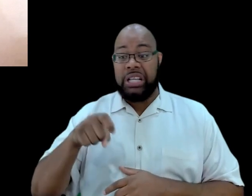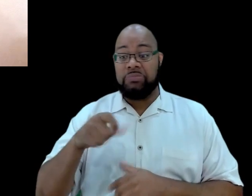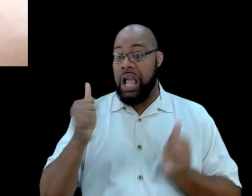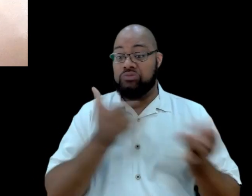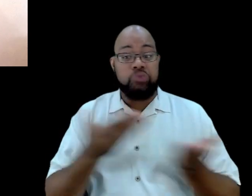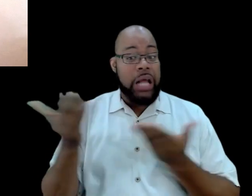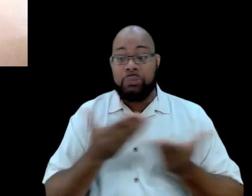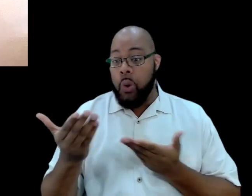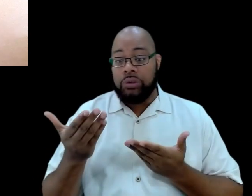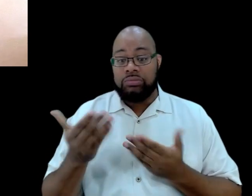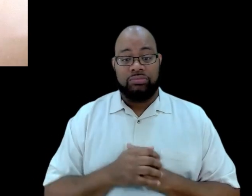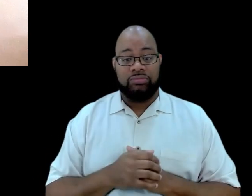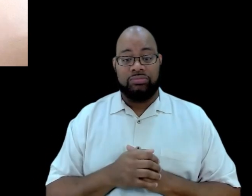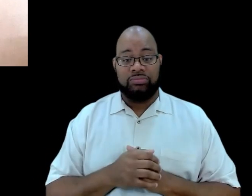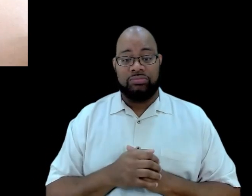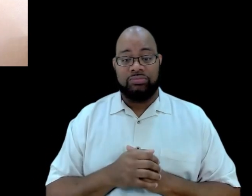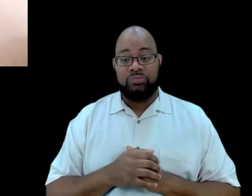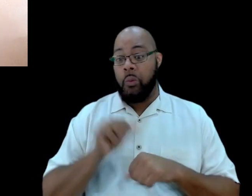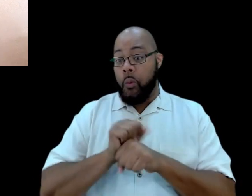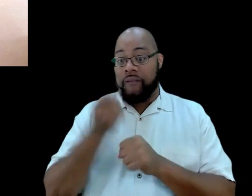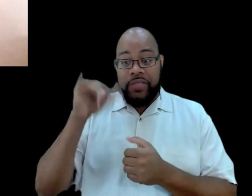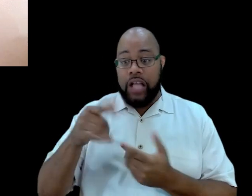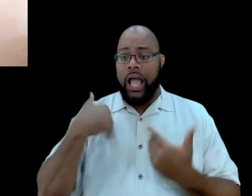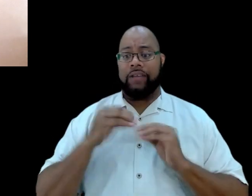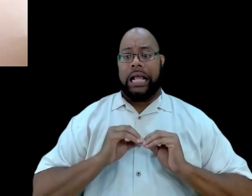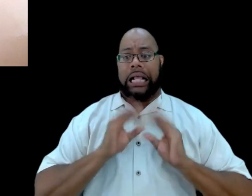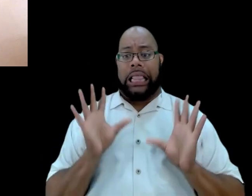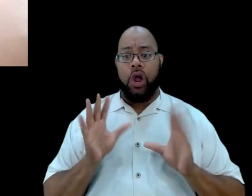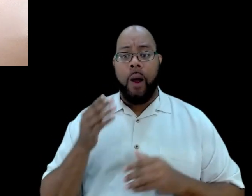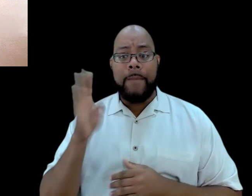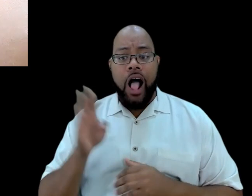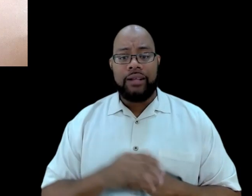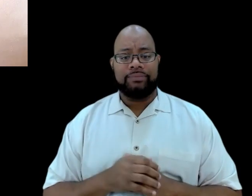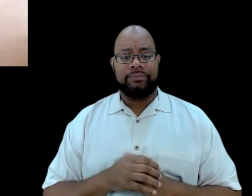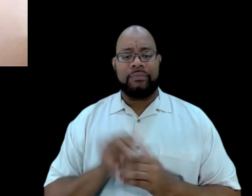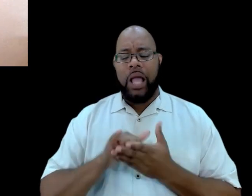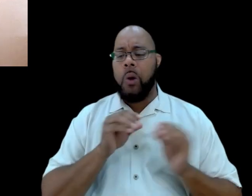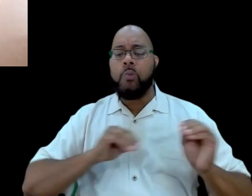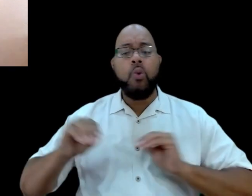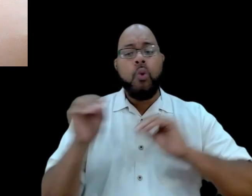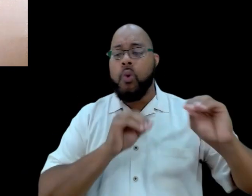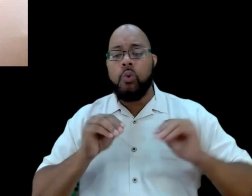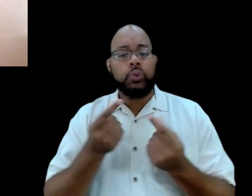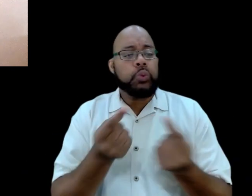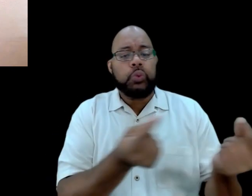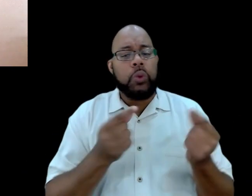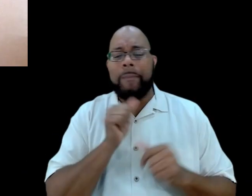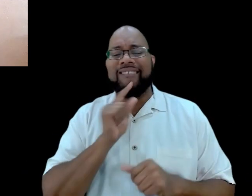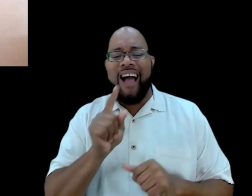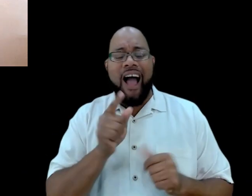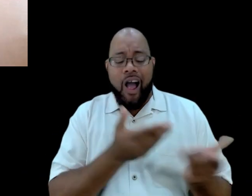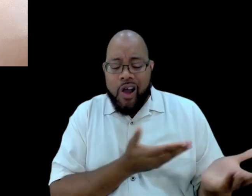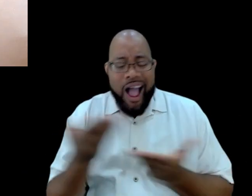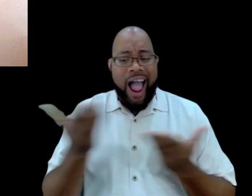doesn't need any transport elements working around it, so it actually has clear blood. Its circulatory system moving around, doing